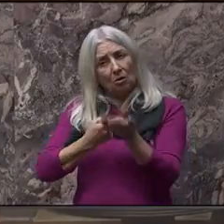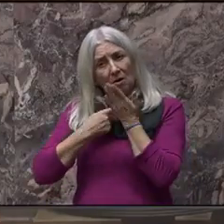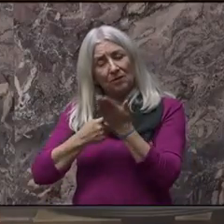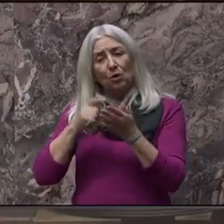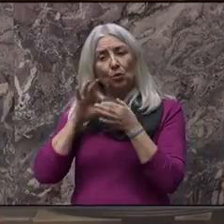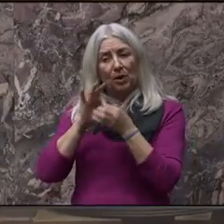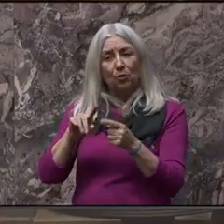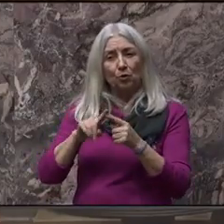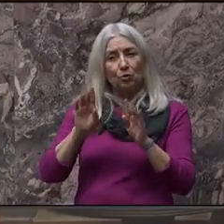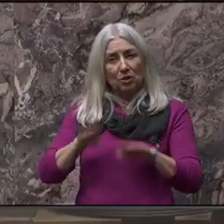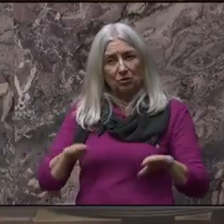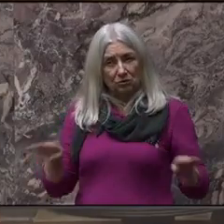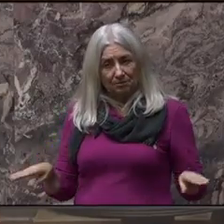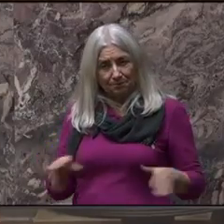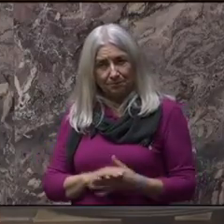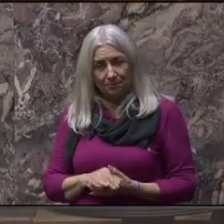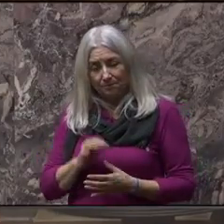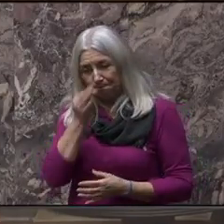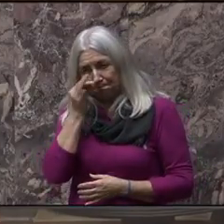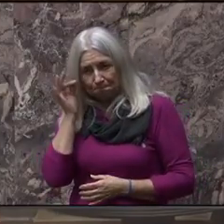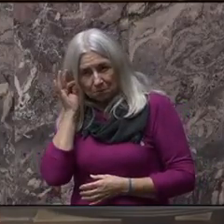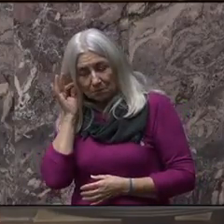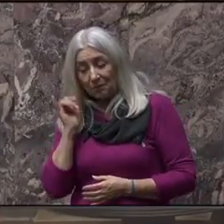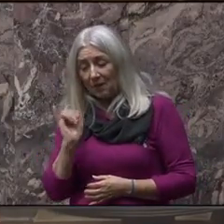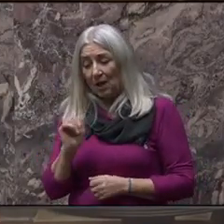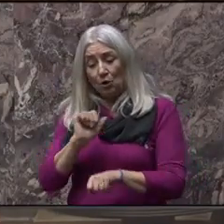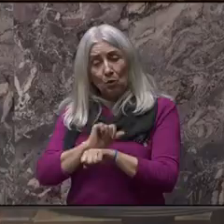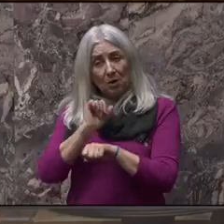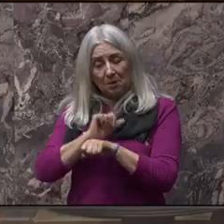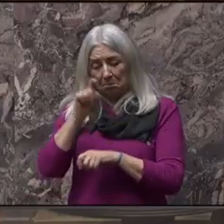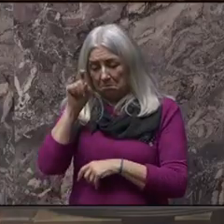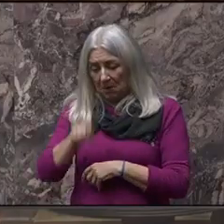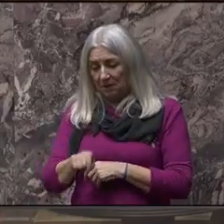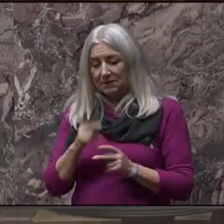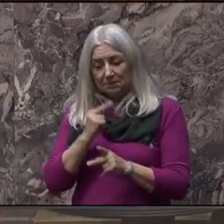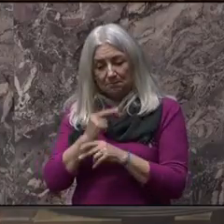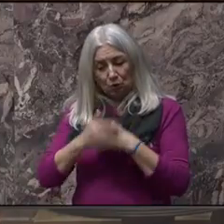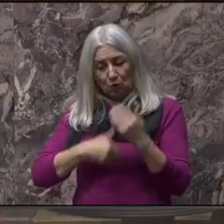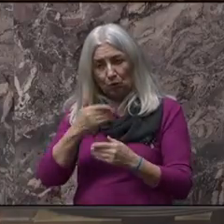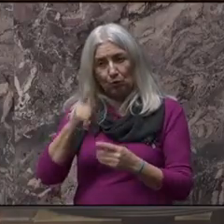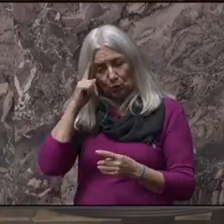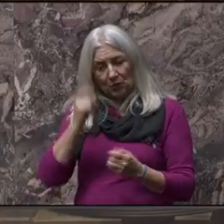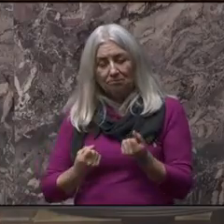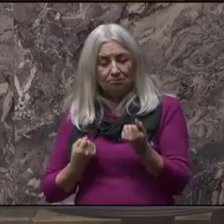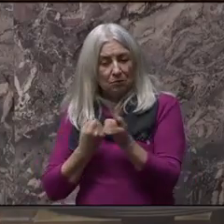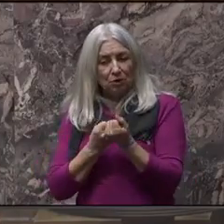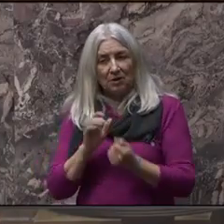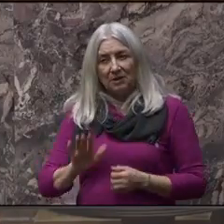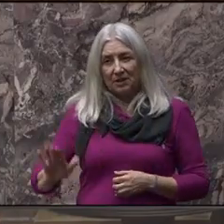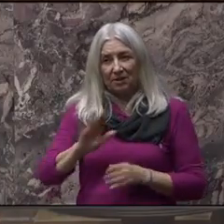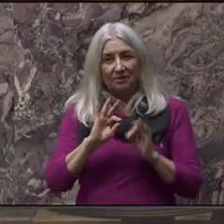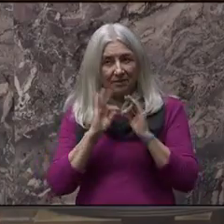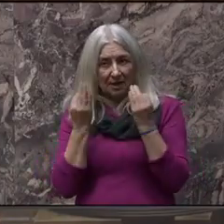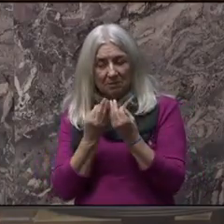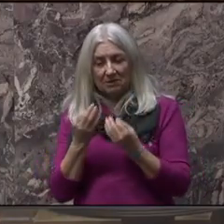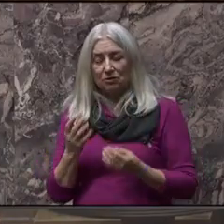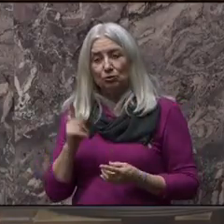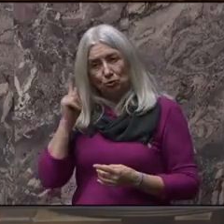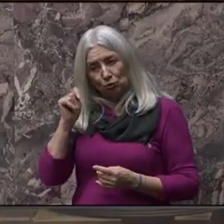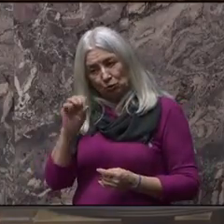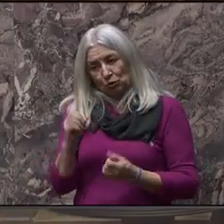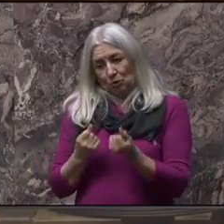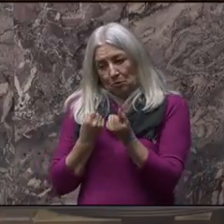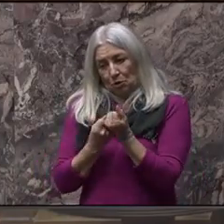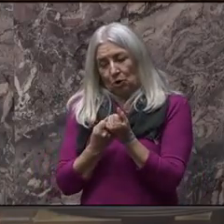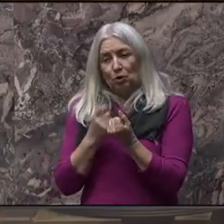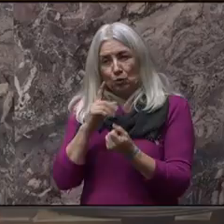Grand Chief Ed John. This work must continue to strengthen families to care for their children. From